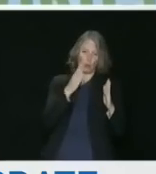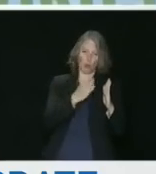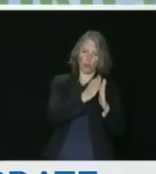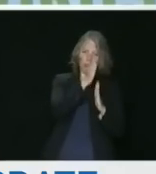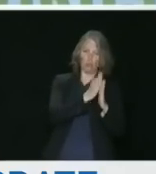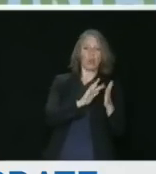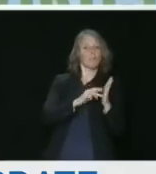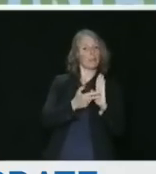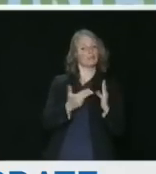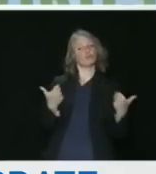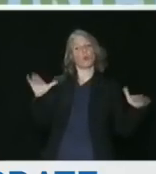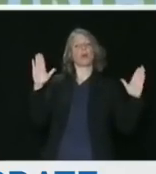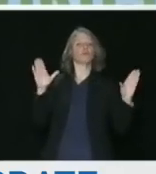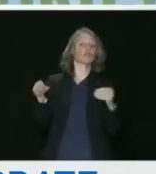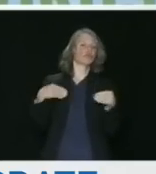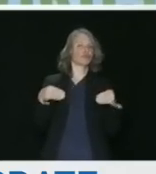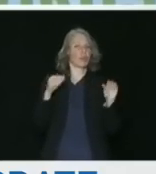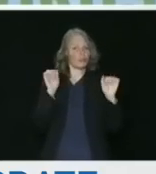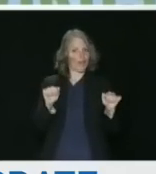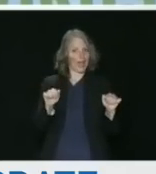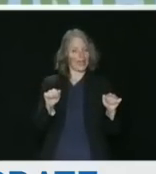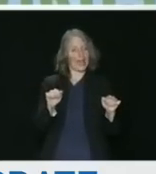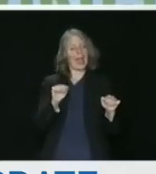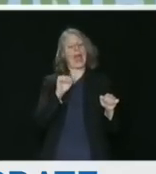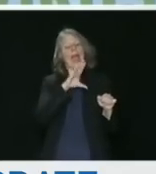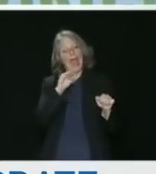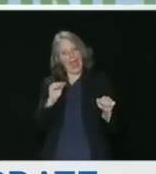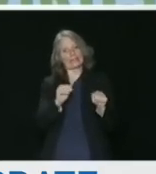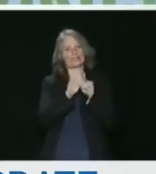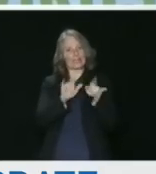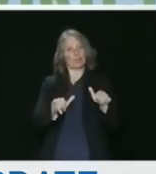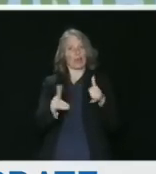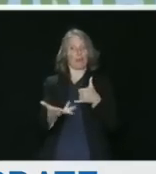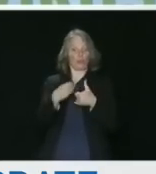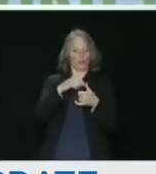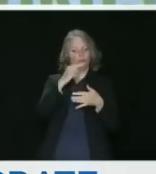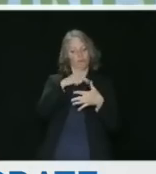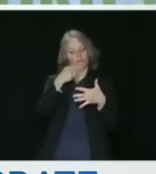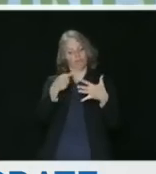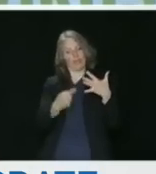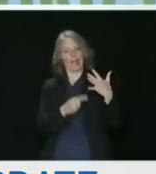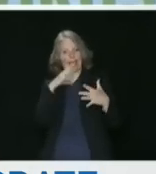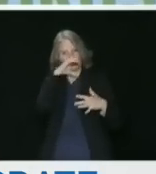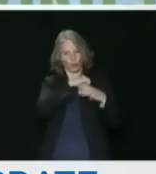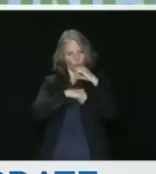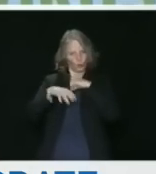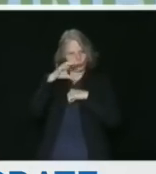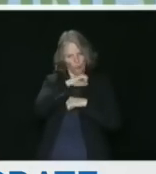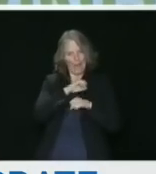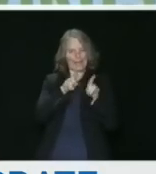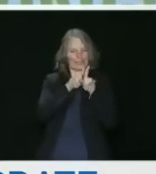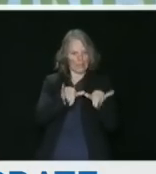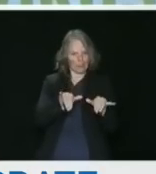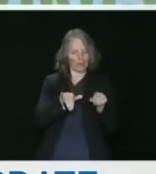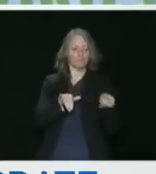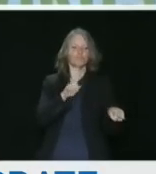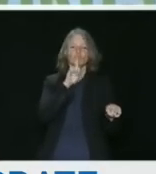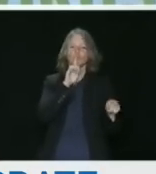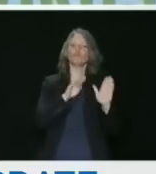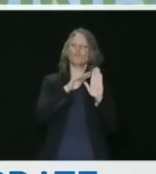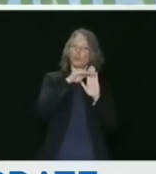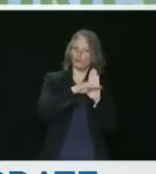point and all the other conditions and assumptions are applied, you will not get a resurgence. That's around the summer